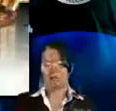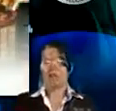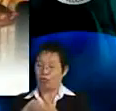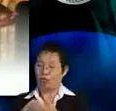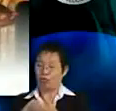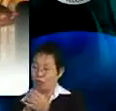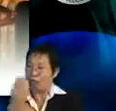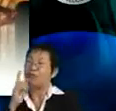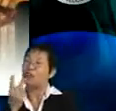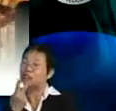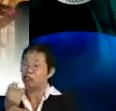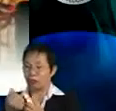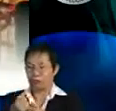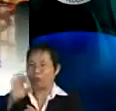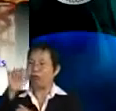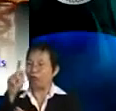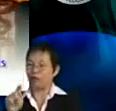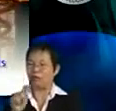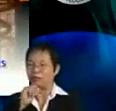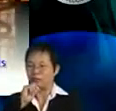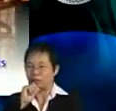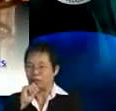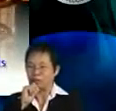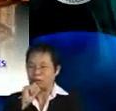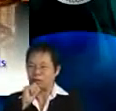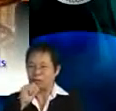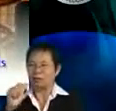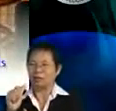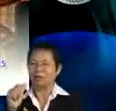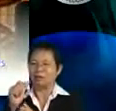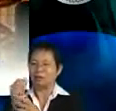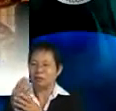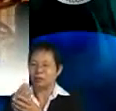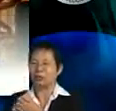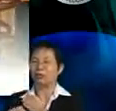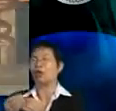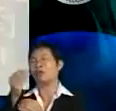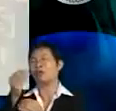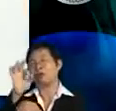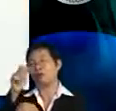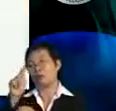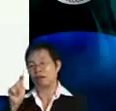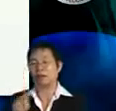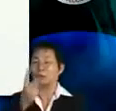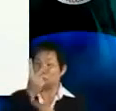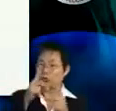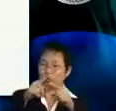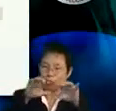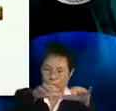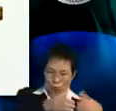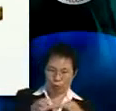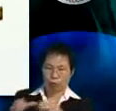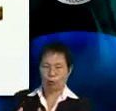Vegetable fats are unsaturated fats. There are 2 categories of unsaturated fats. They